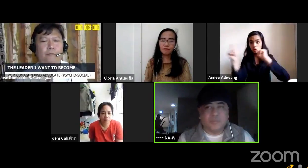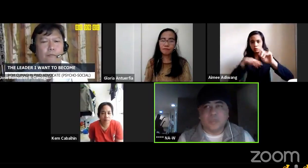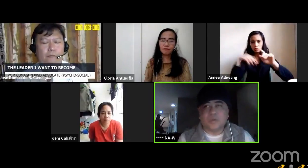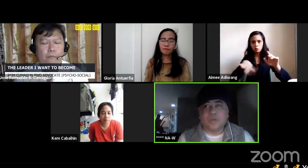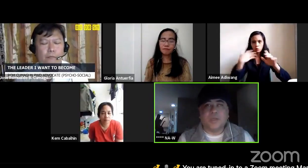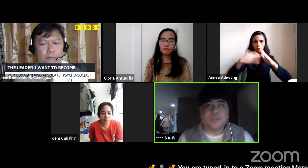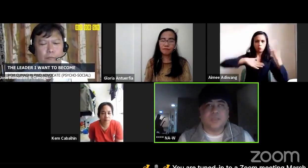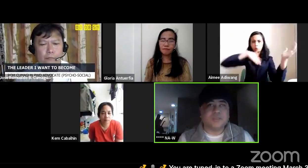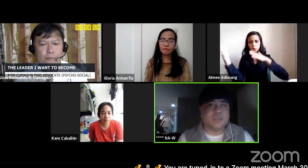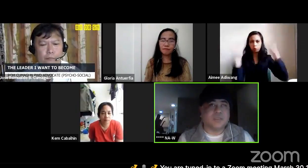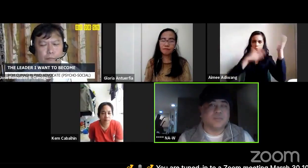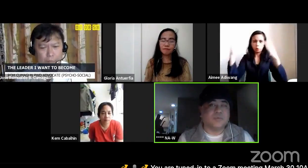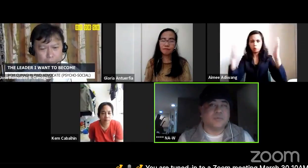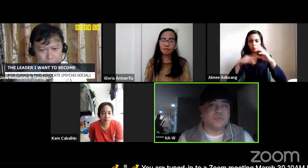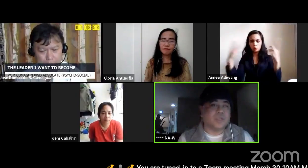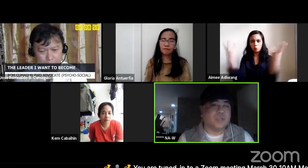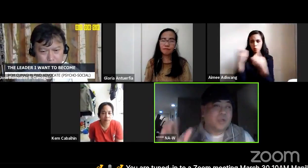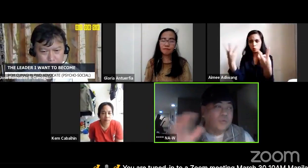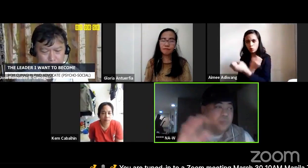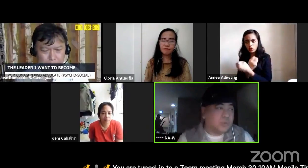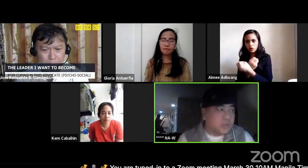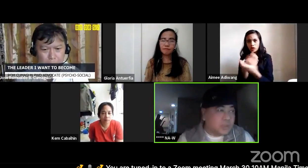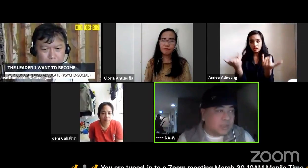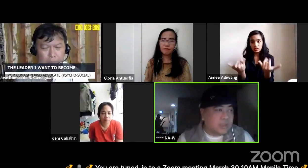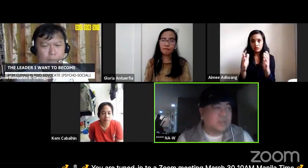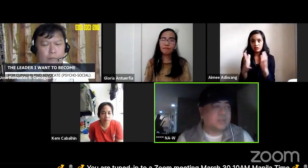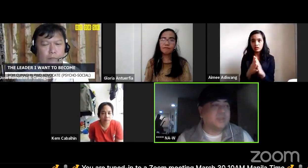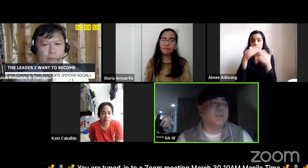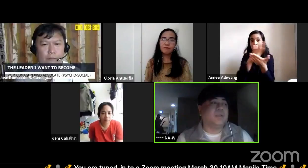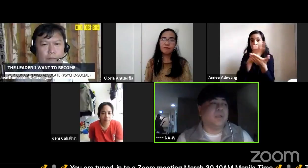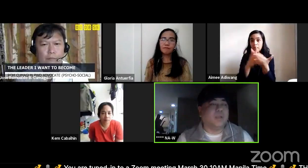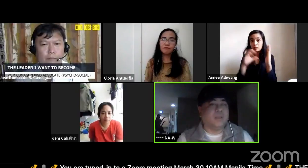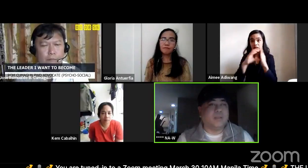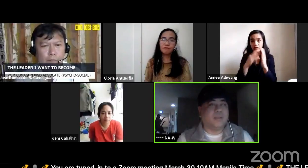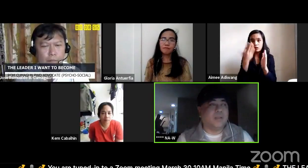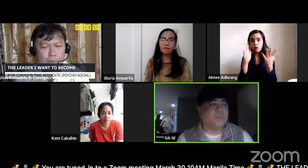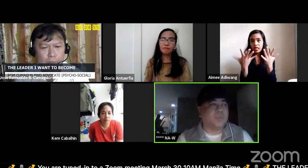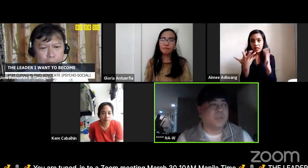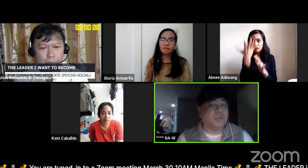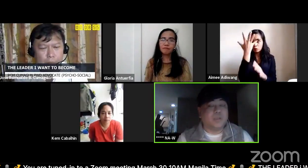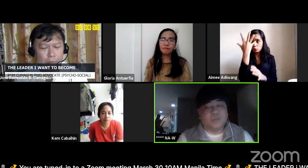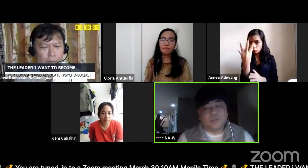na, meron ng mga isla sa buong mundo na nakalubog na,